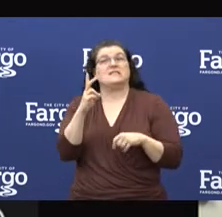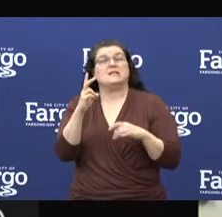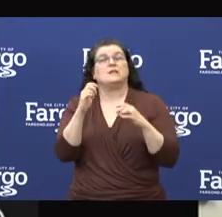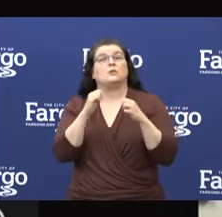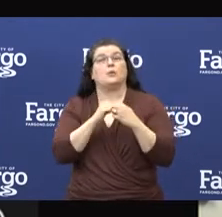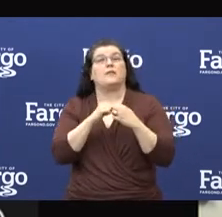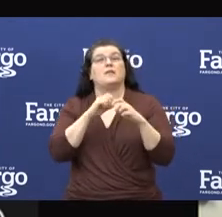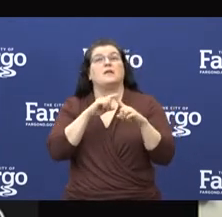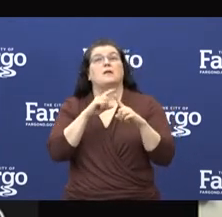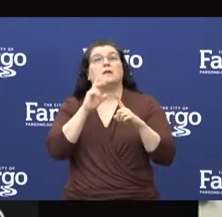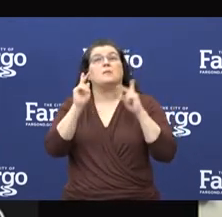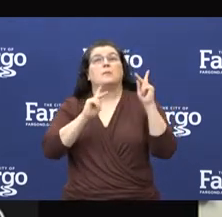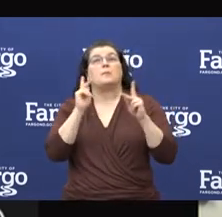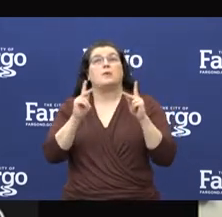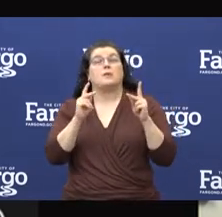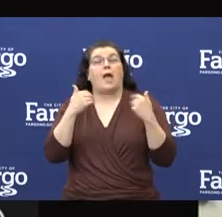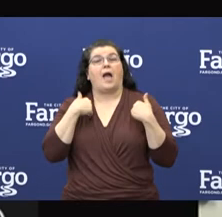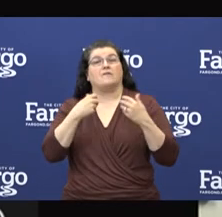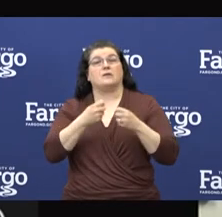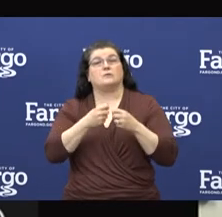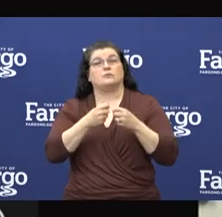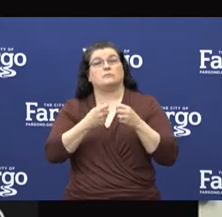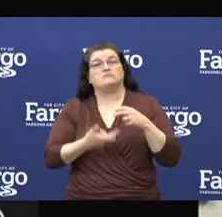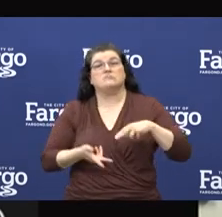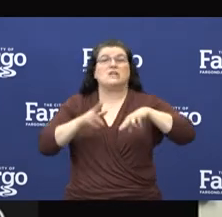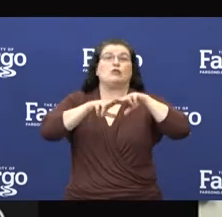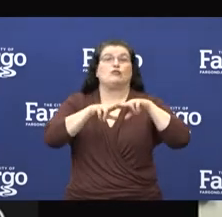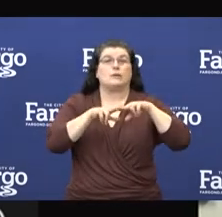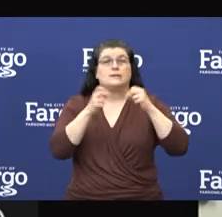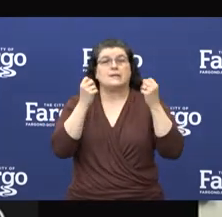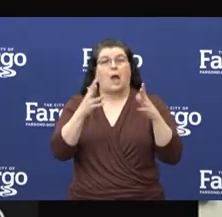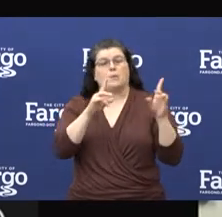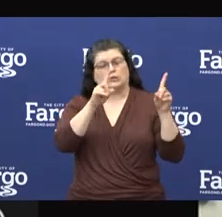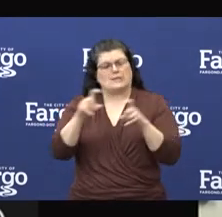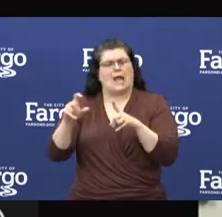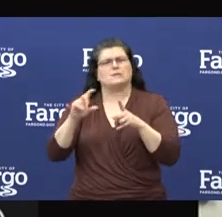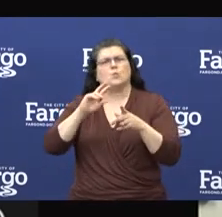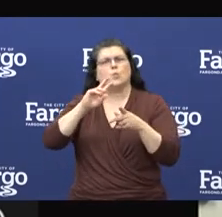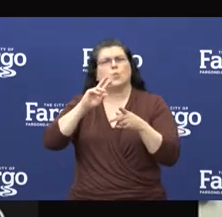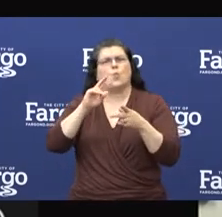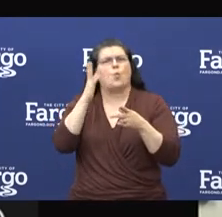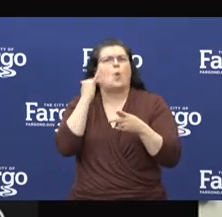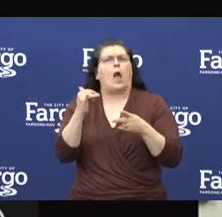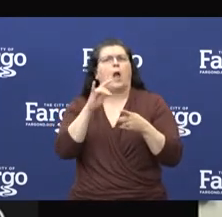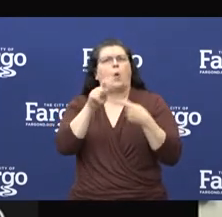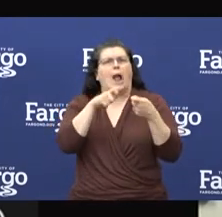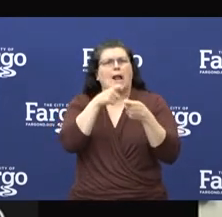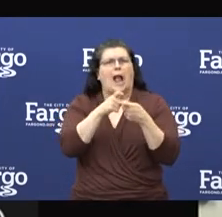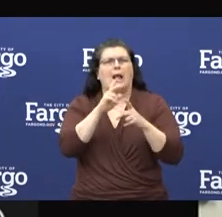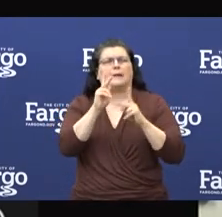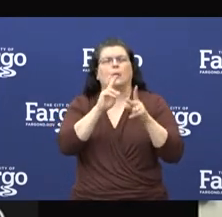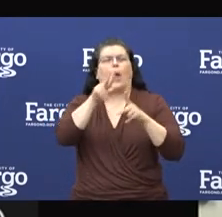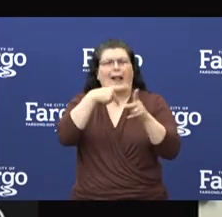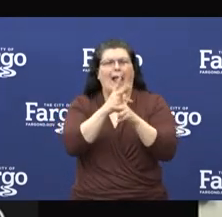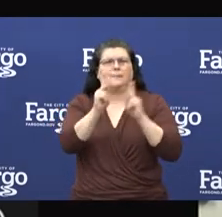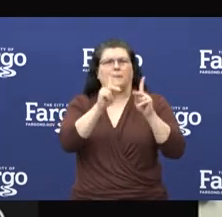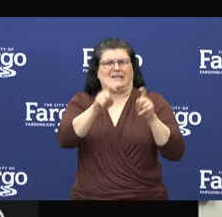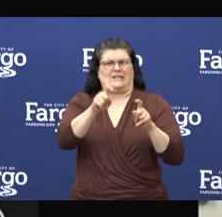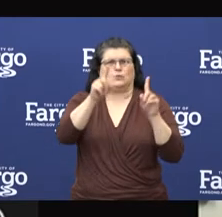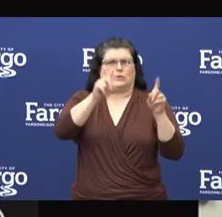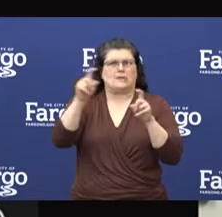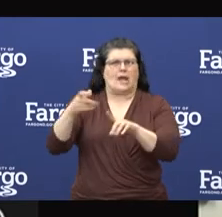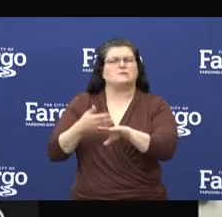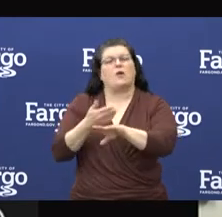been driven by broadening of our testing criteria and also people needing to be tested prior